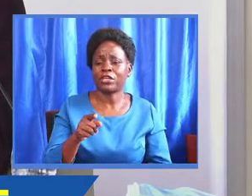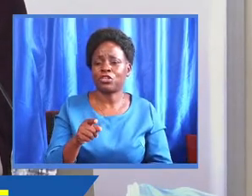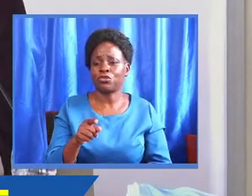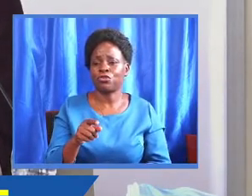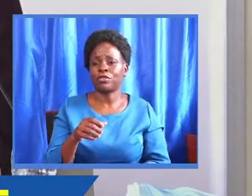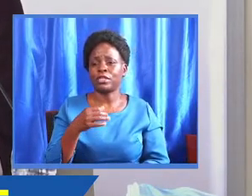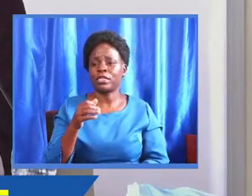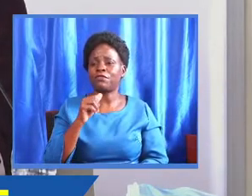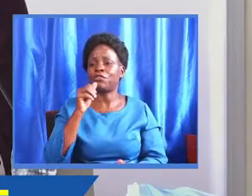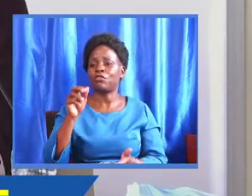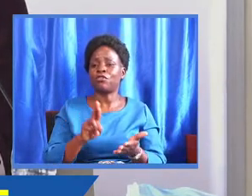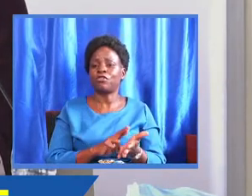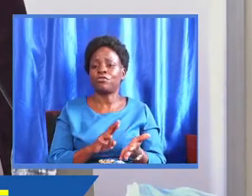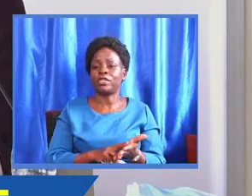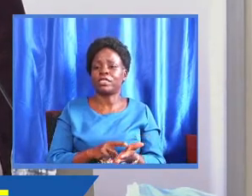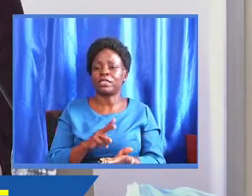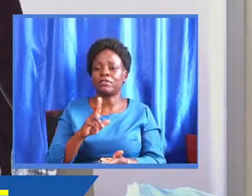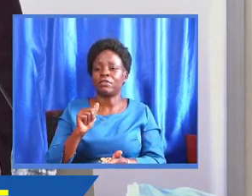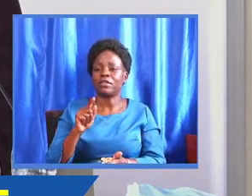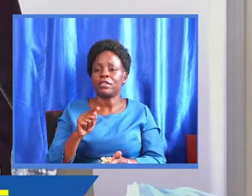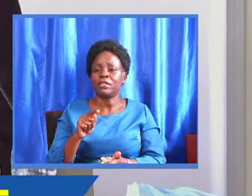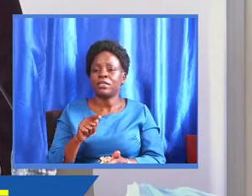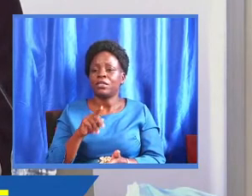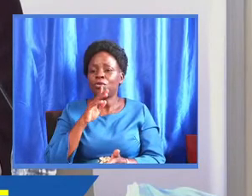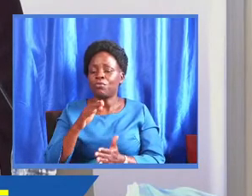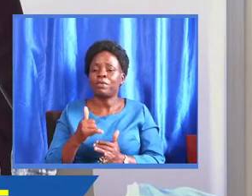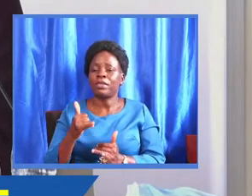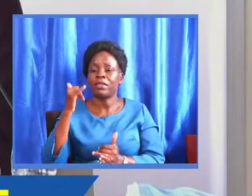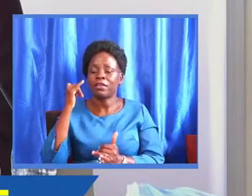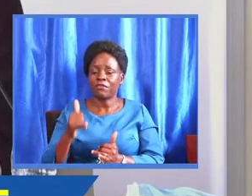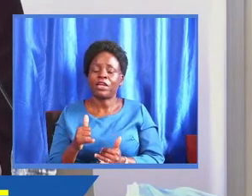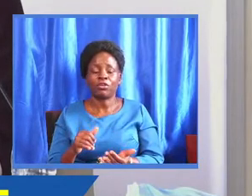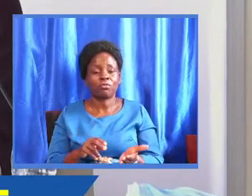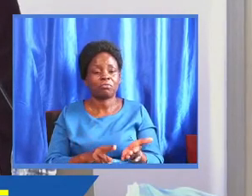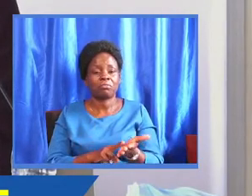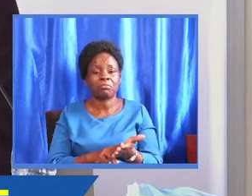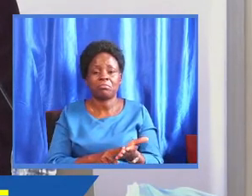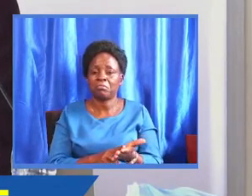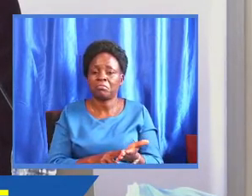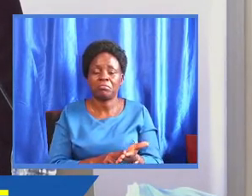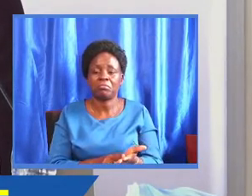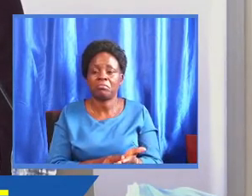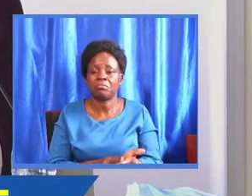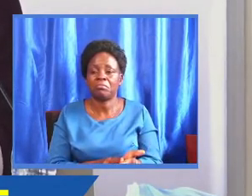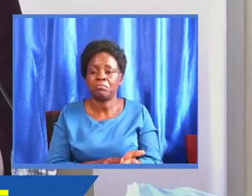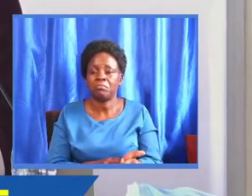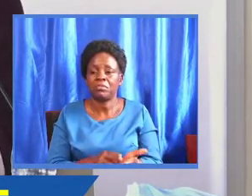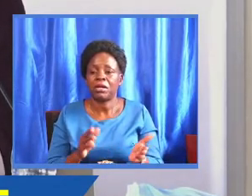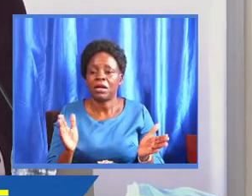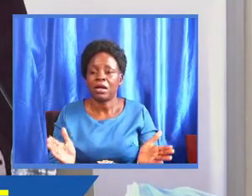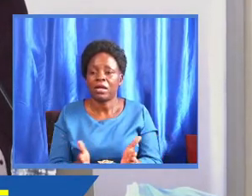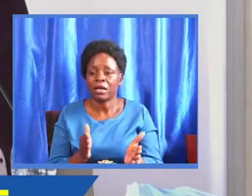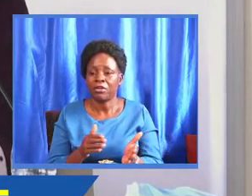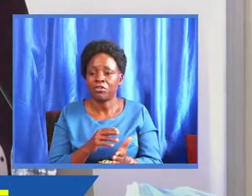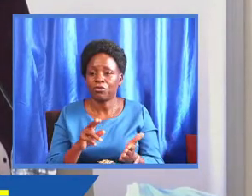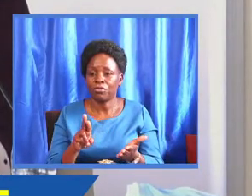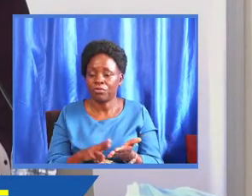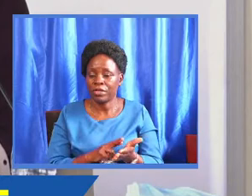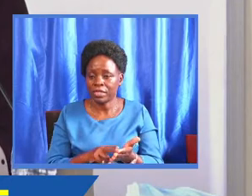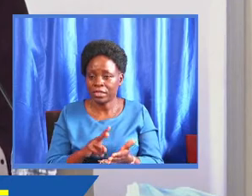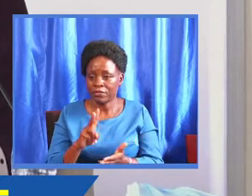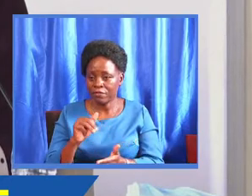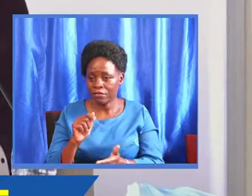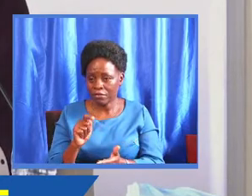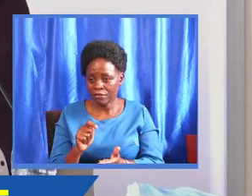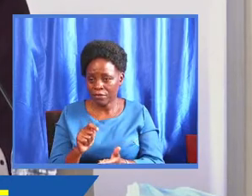if you're not registered for VAT. You become the final consumer at that point in time. So I encourage everyone to register for VAT